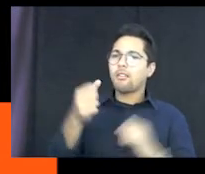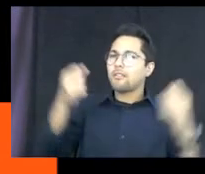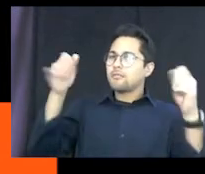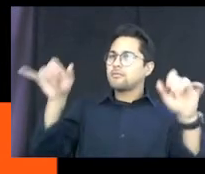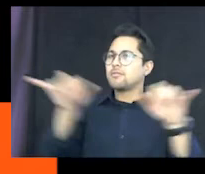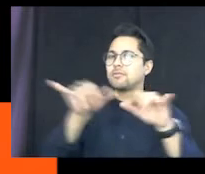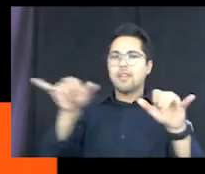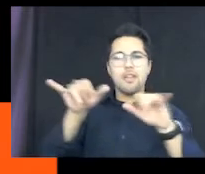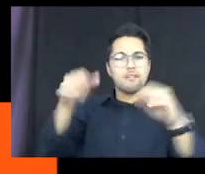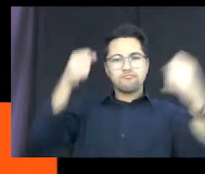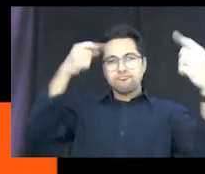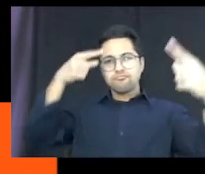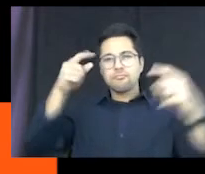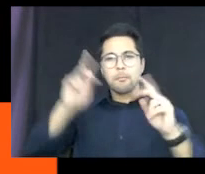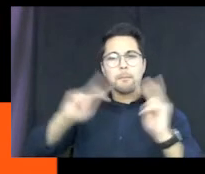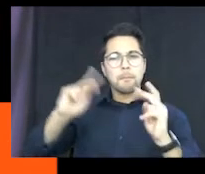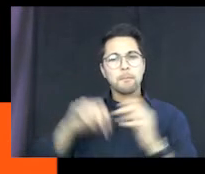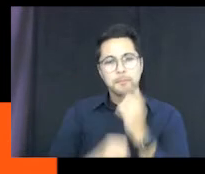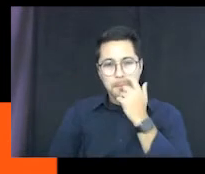people.